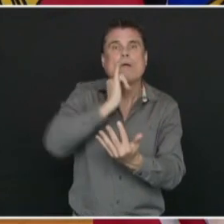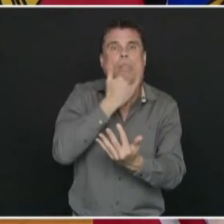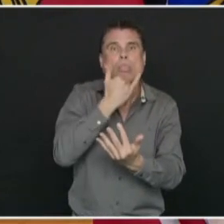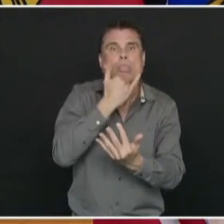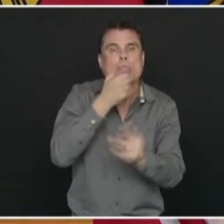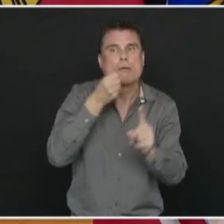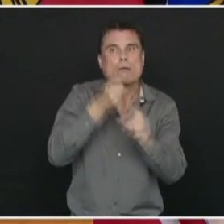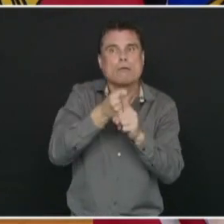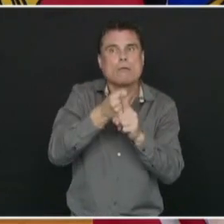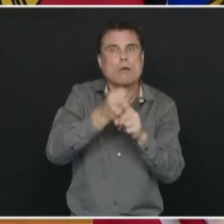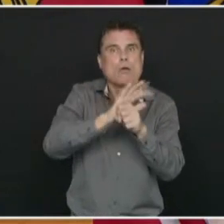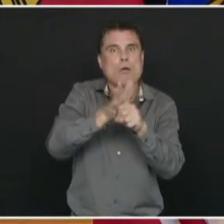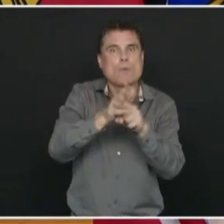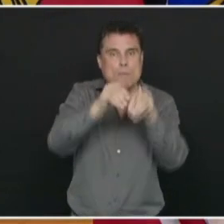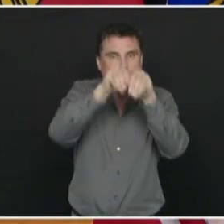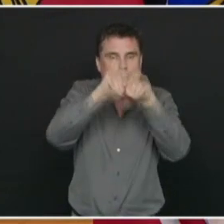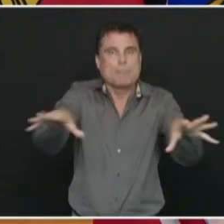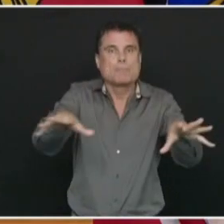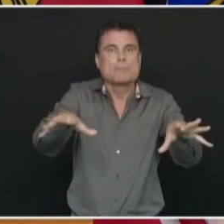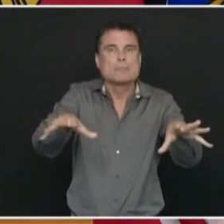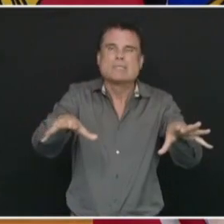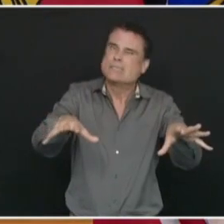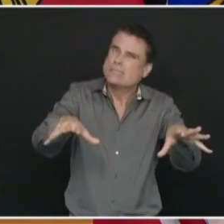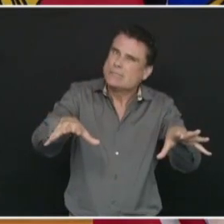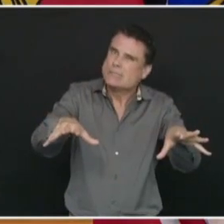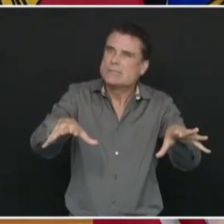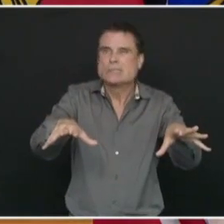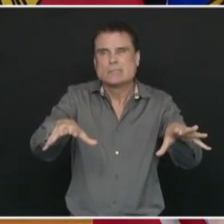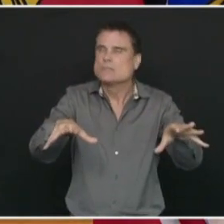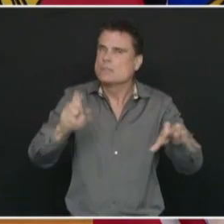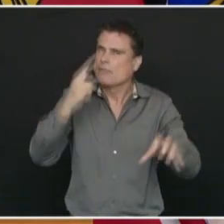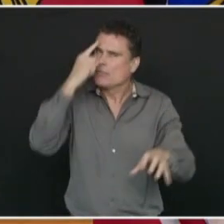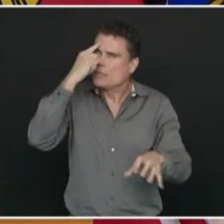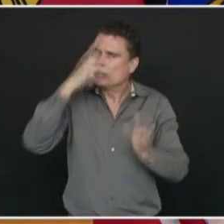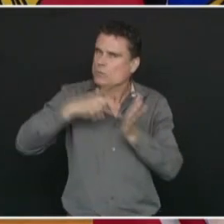classroom settings is one of the questions that we will be answering over the next few weeks.